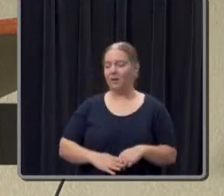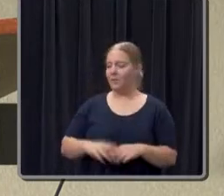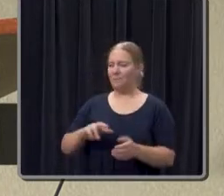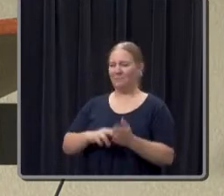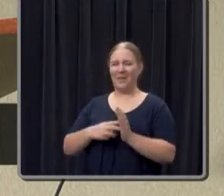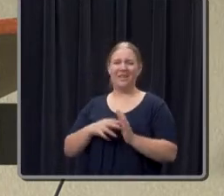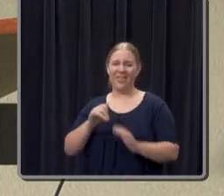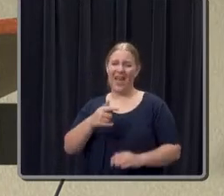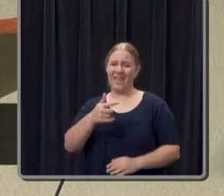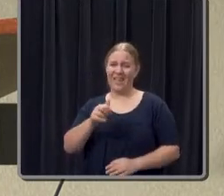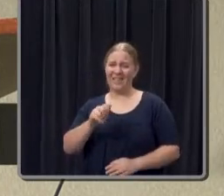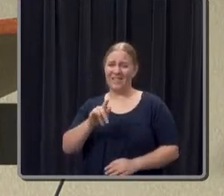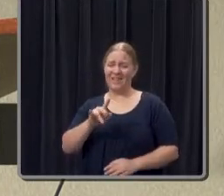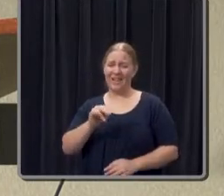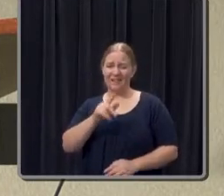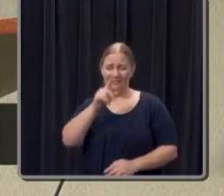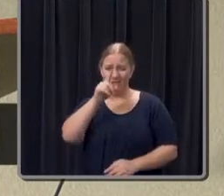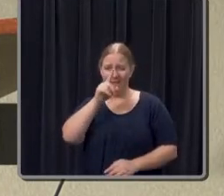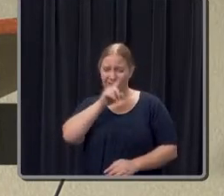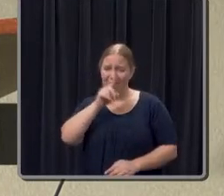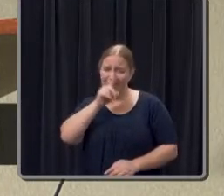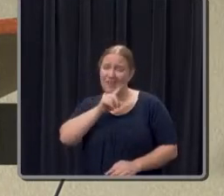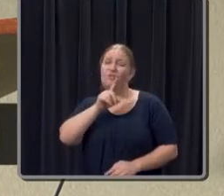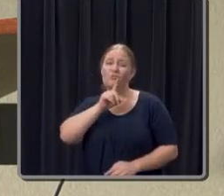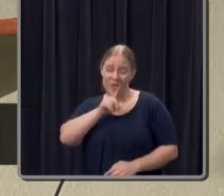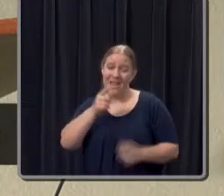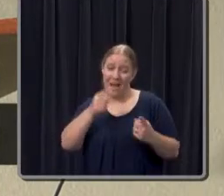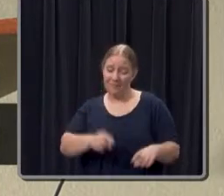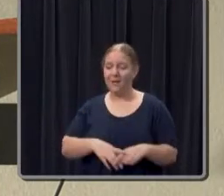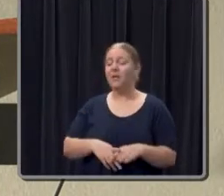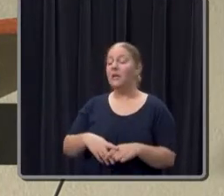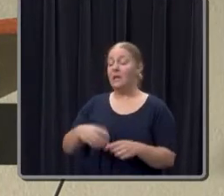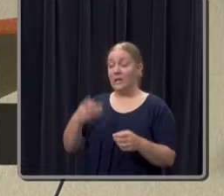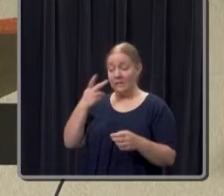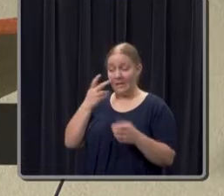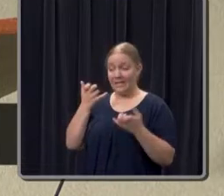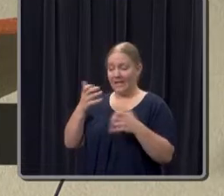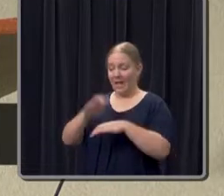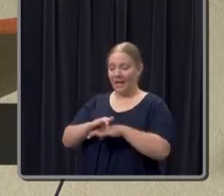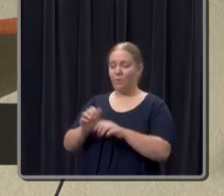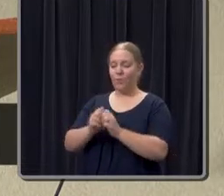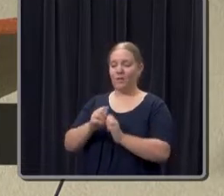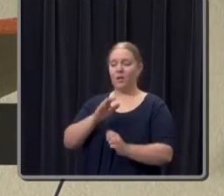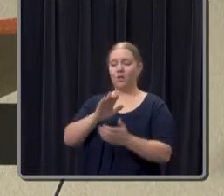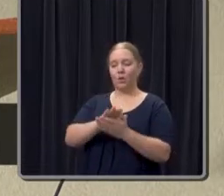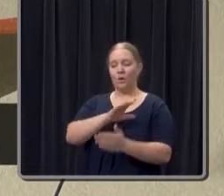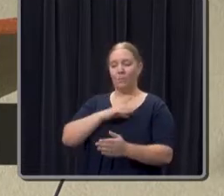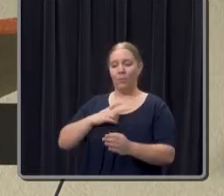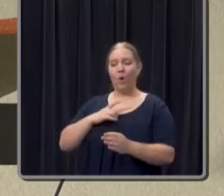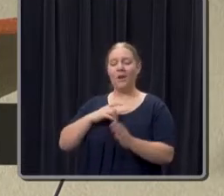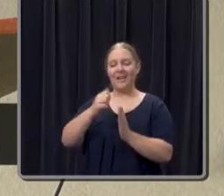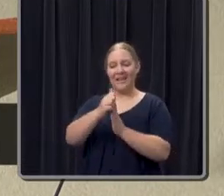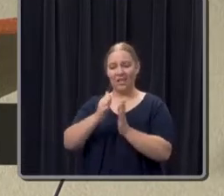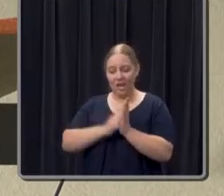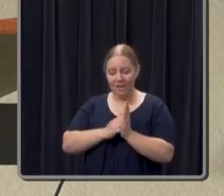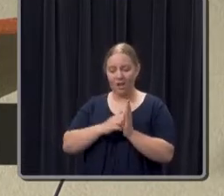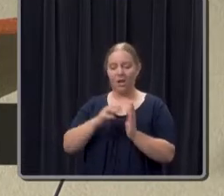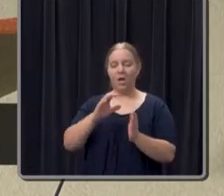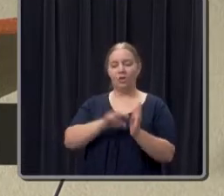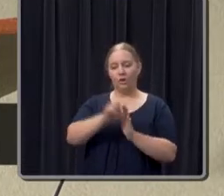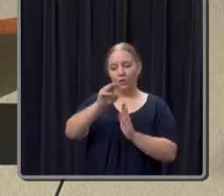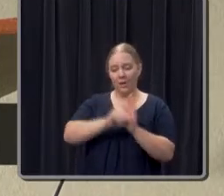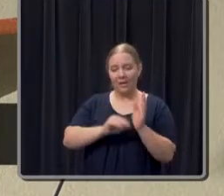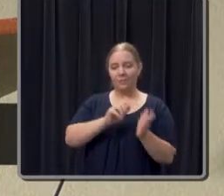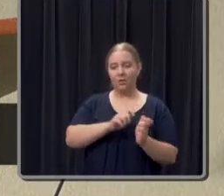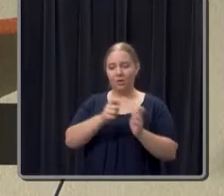just gaslighting. It really, really is. We can see this tonight within the school board agenda. The curriculum changes proposed in the